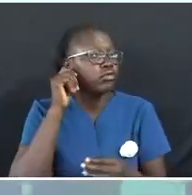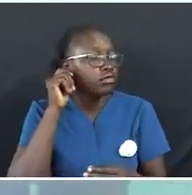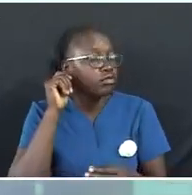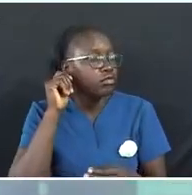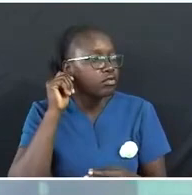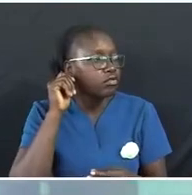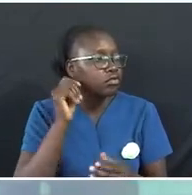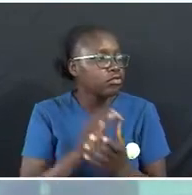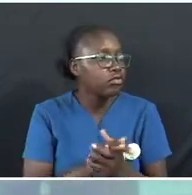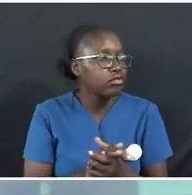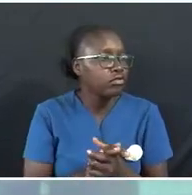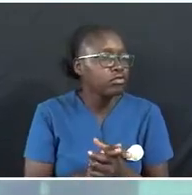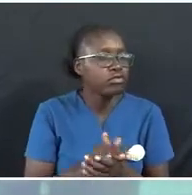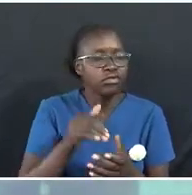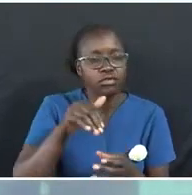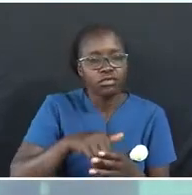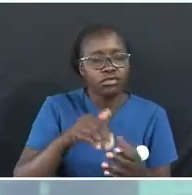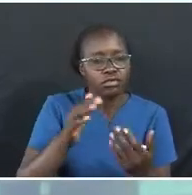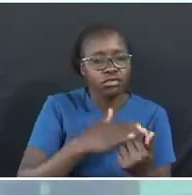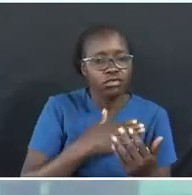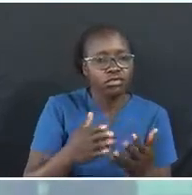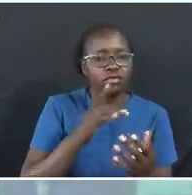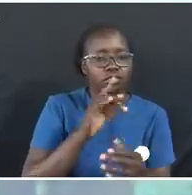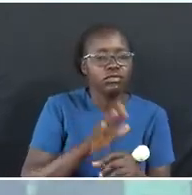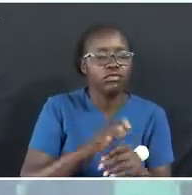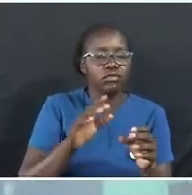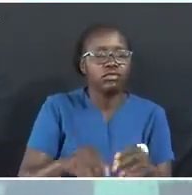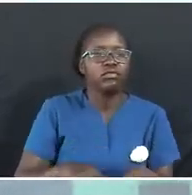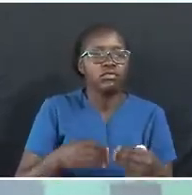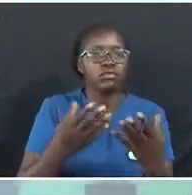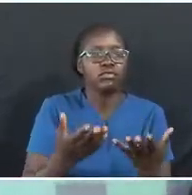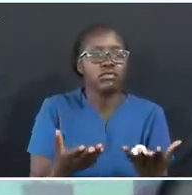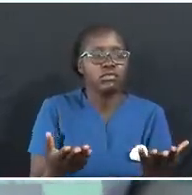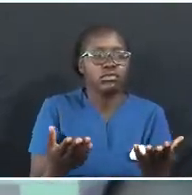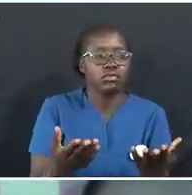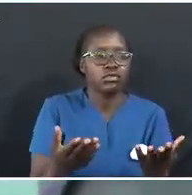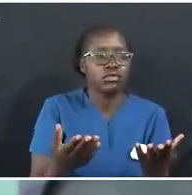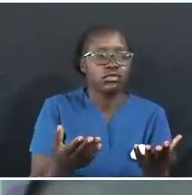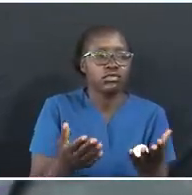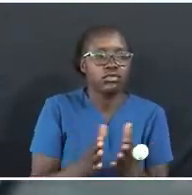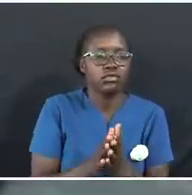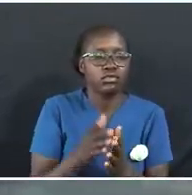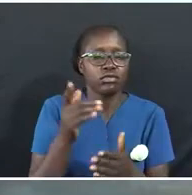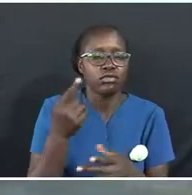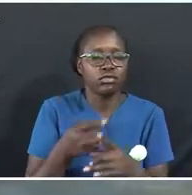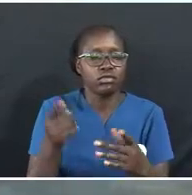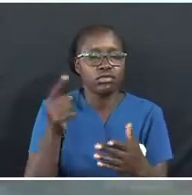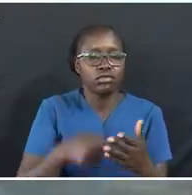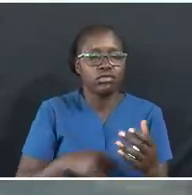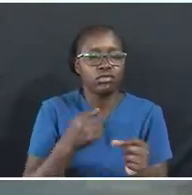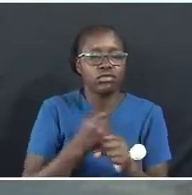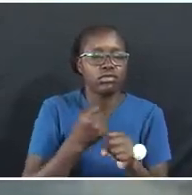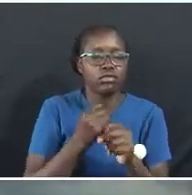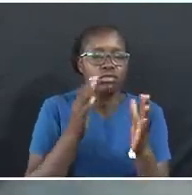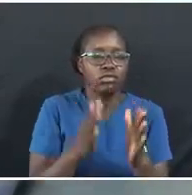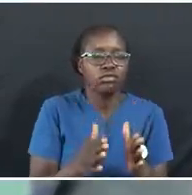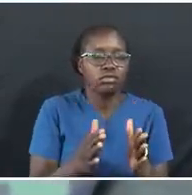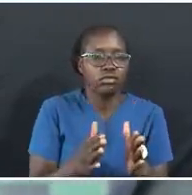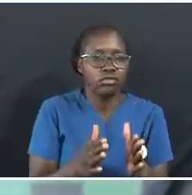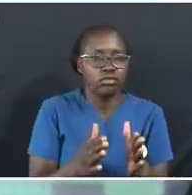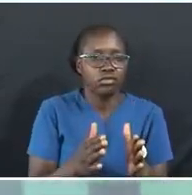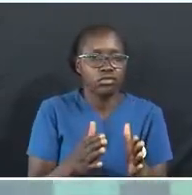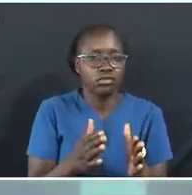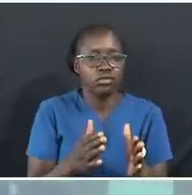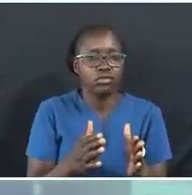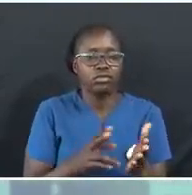And they told them, whatever is right, I will give you. But look at those words which you have read in verse